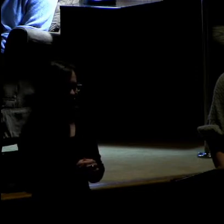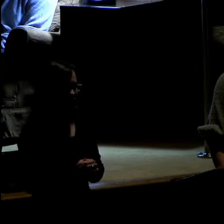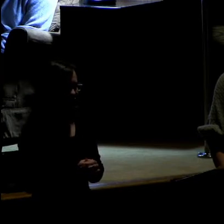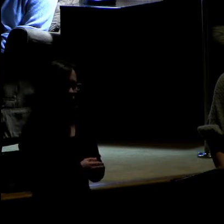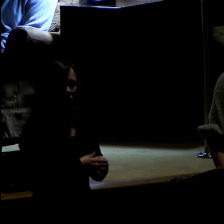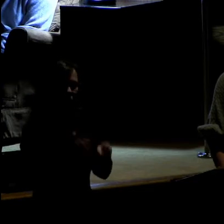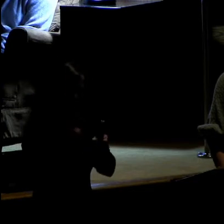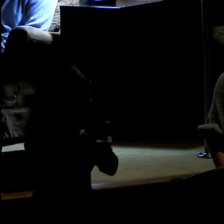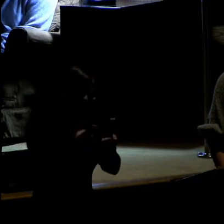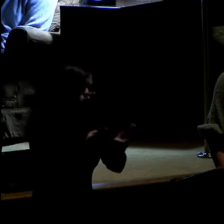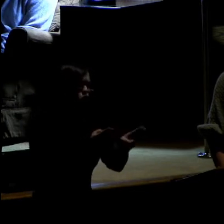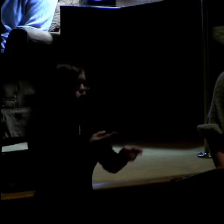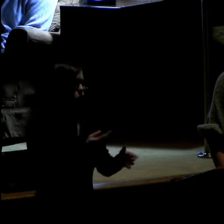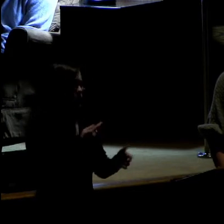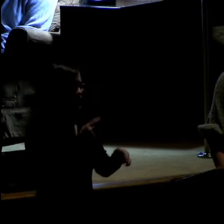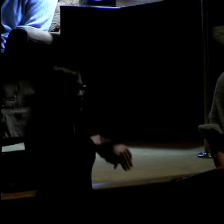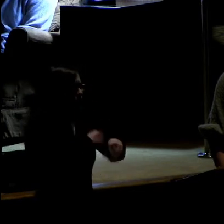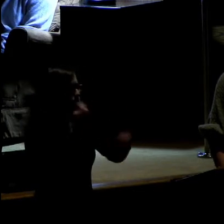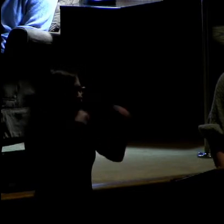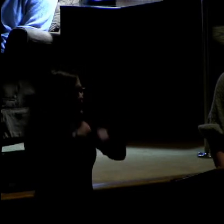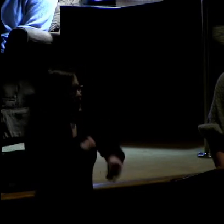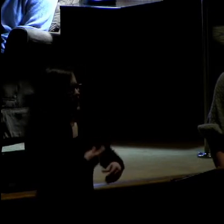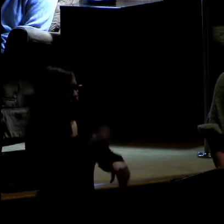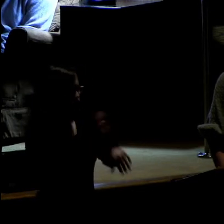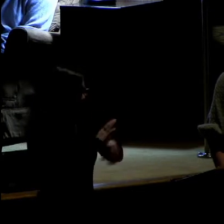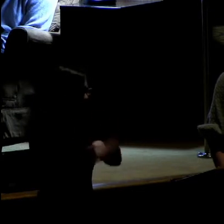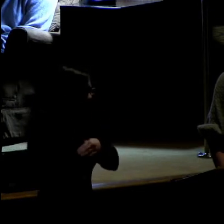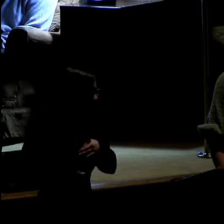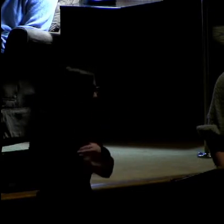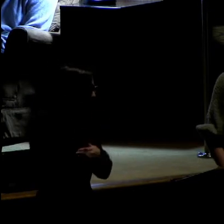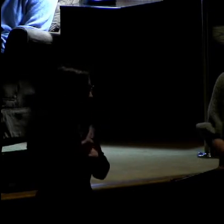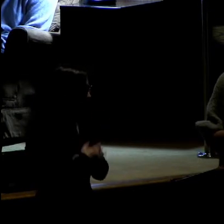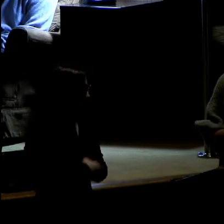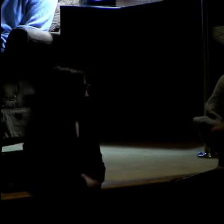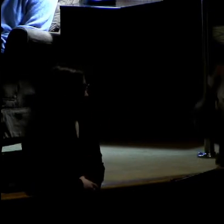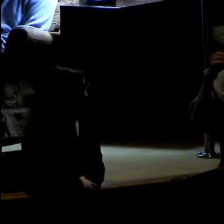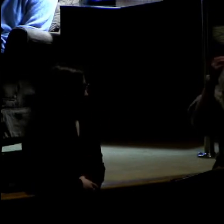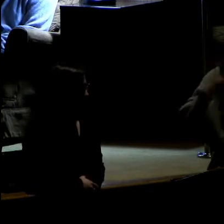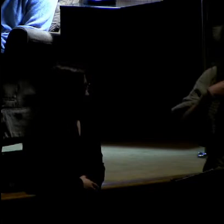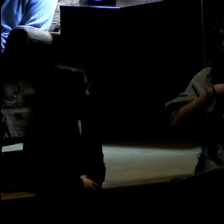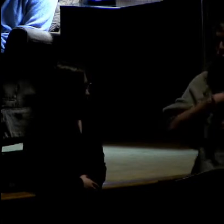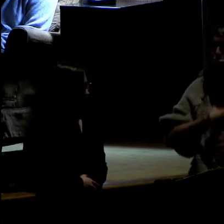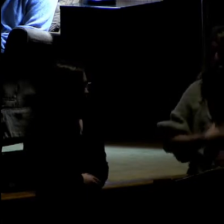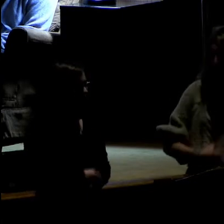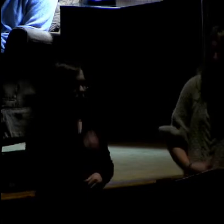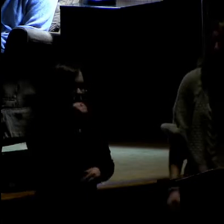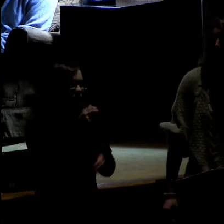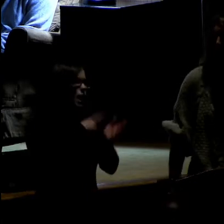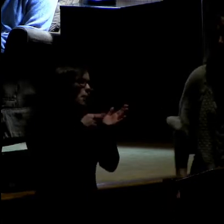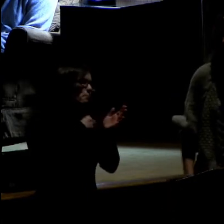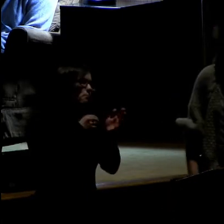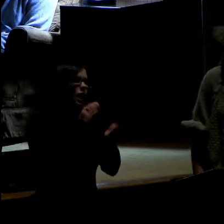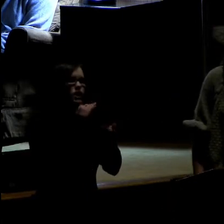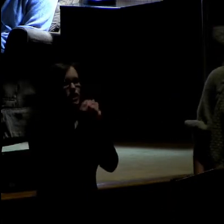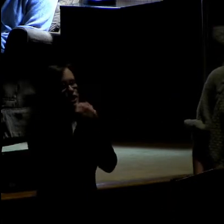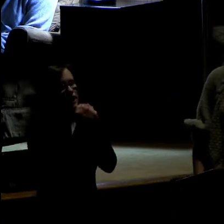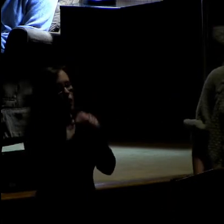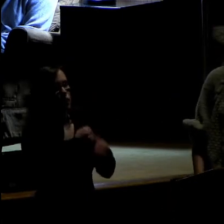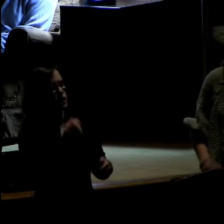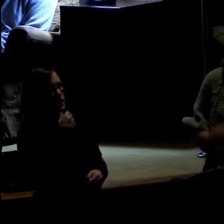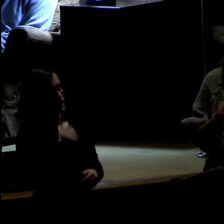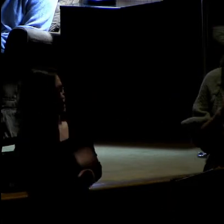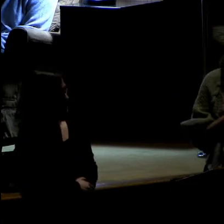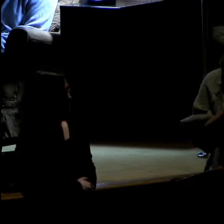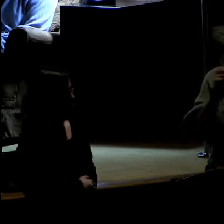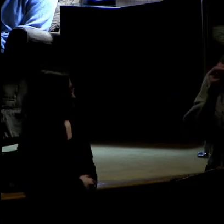Hurry up, kids. It's time to eat. We're going to be late for church. What's for supper, Mom? I'm starved. Peanut butter sandwiches and beans. Peanut butter again? I